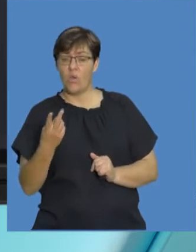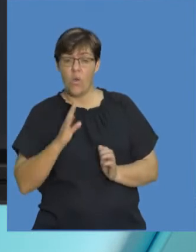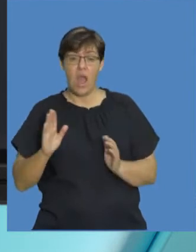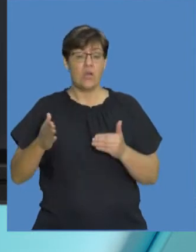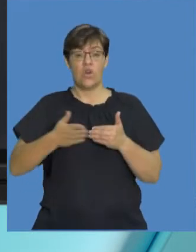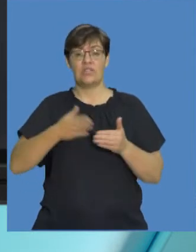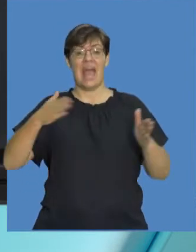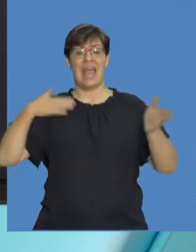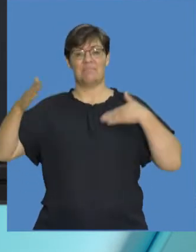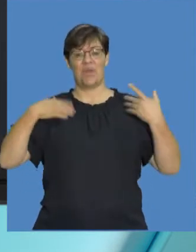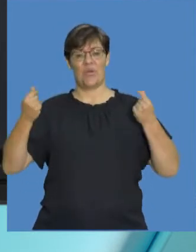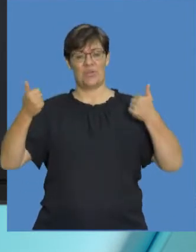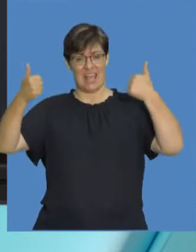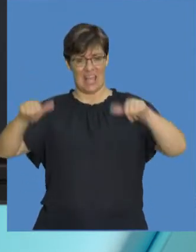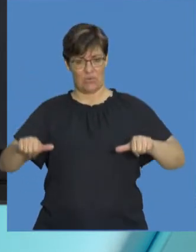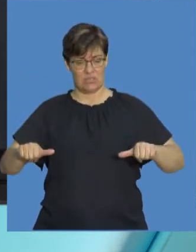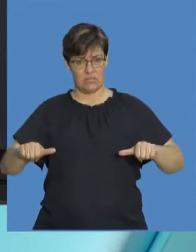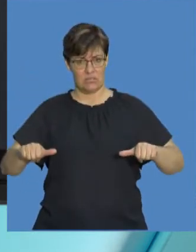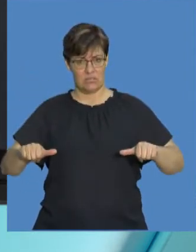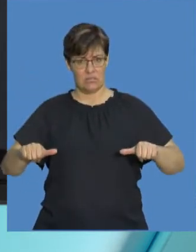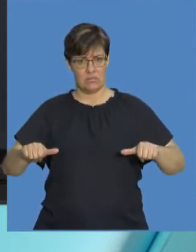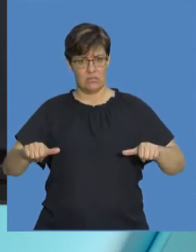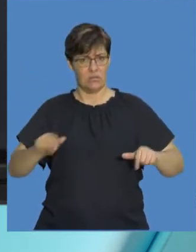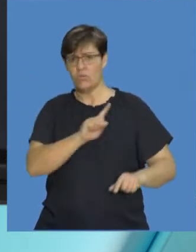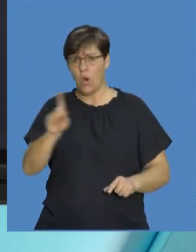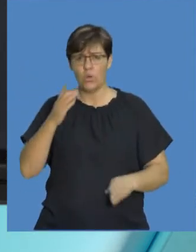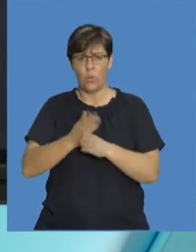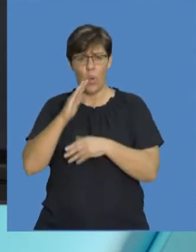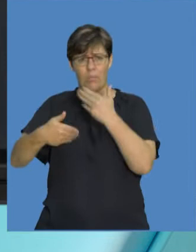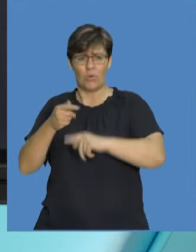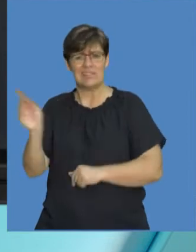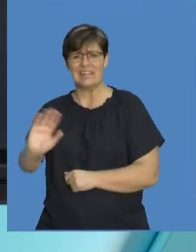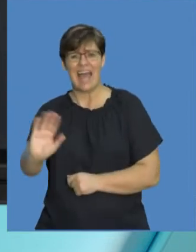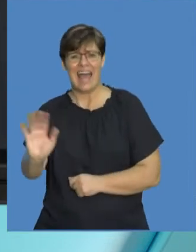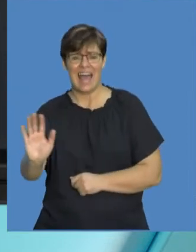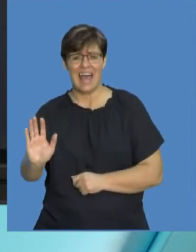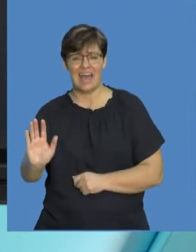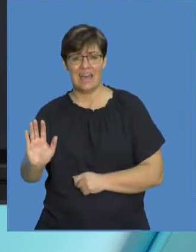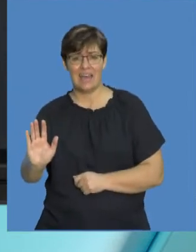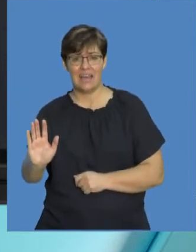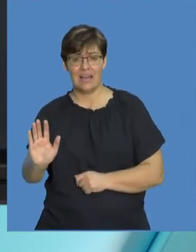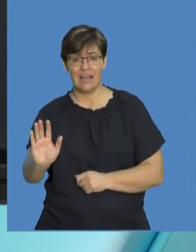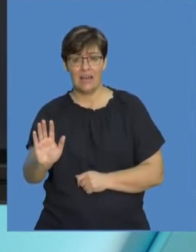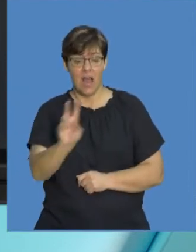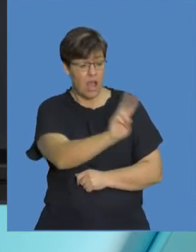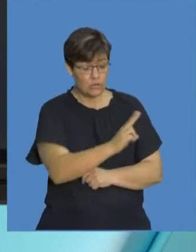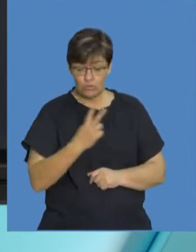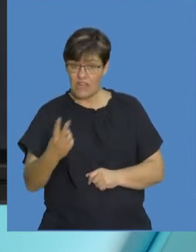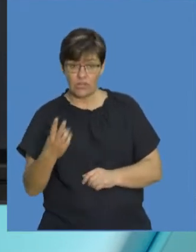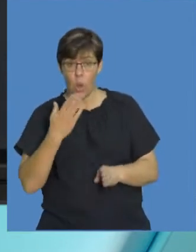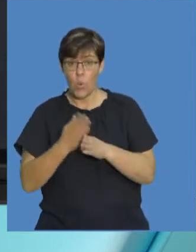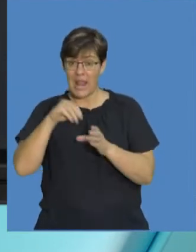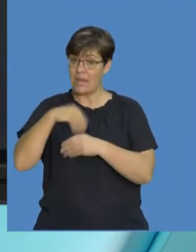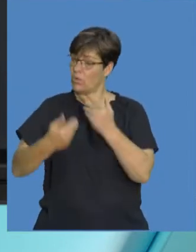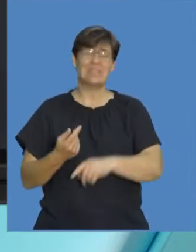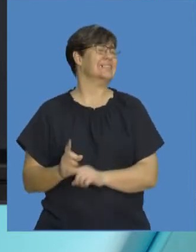Where do we close off the administration cost account to? Not to work in process. I repeat,